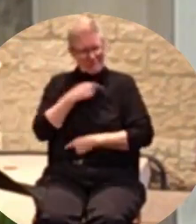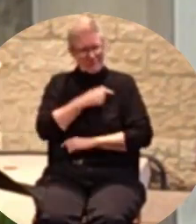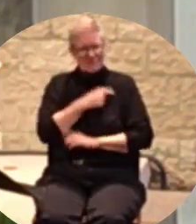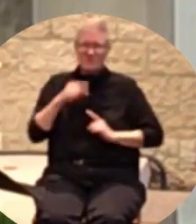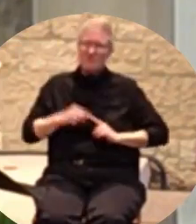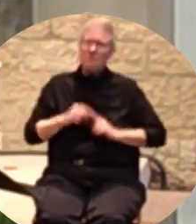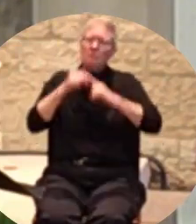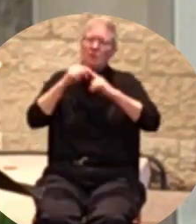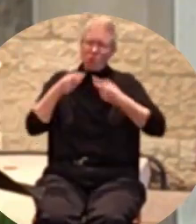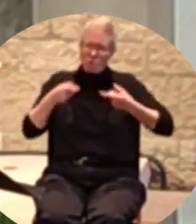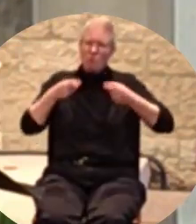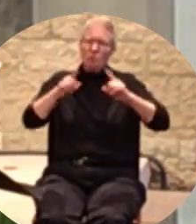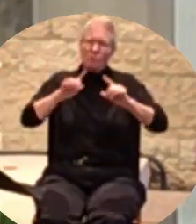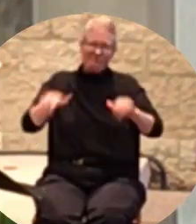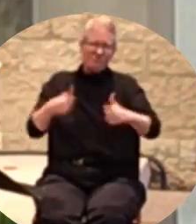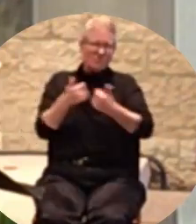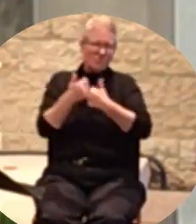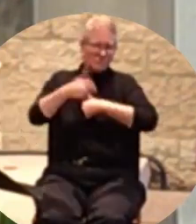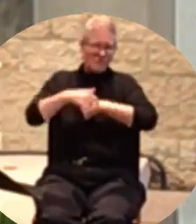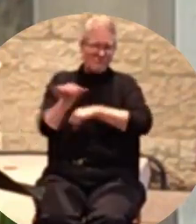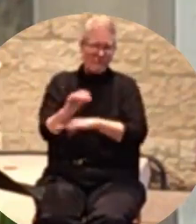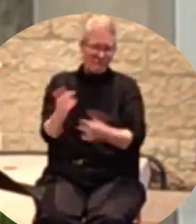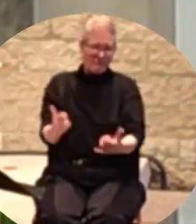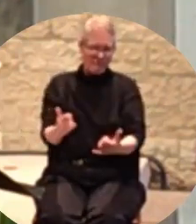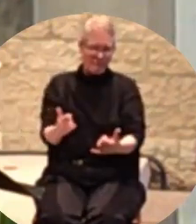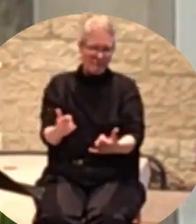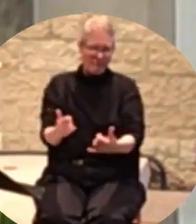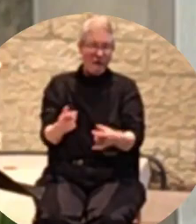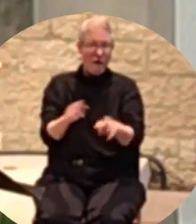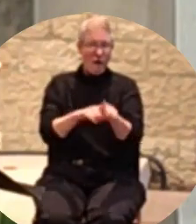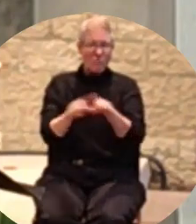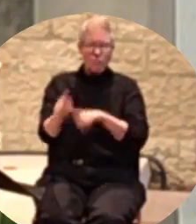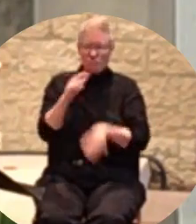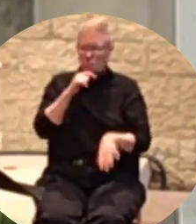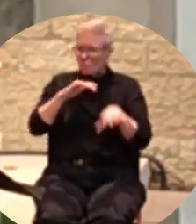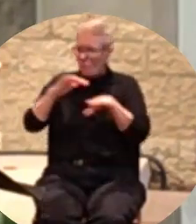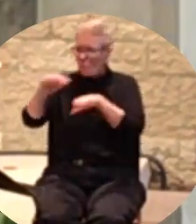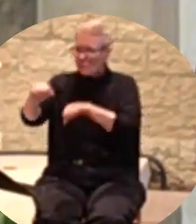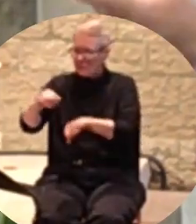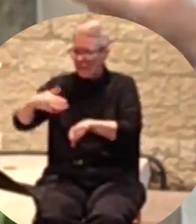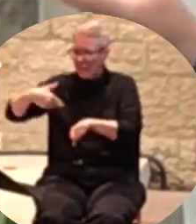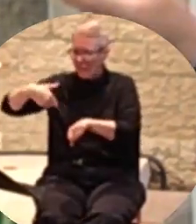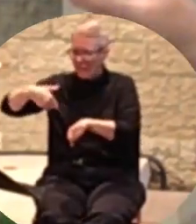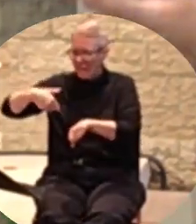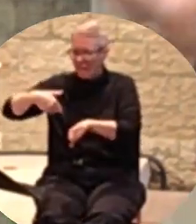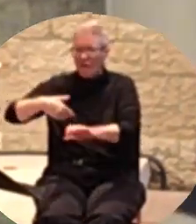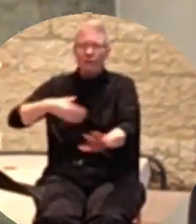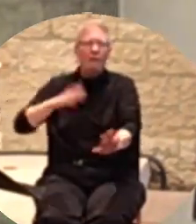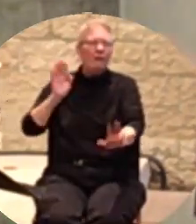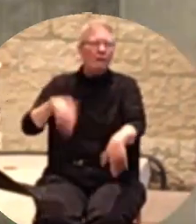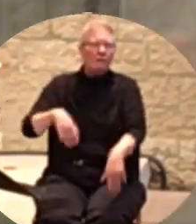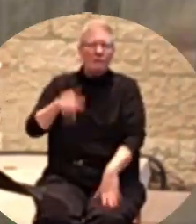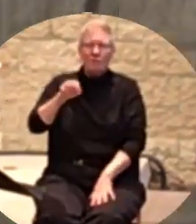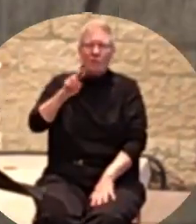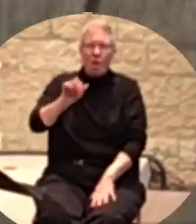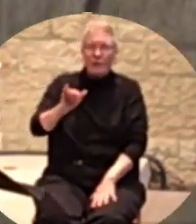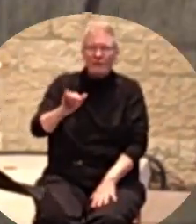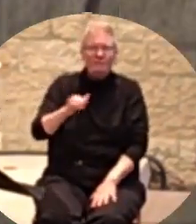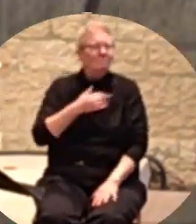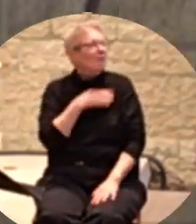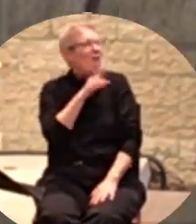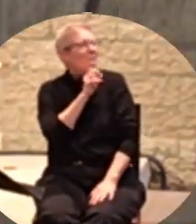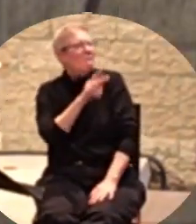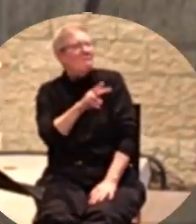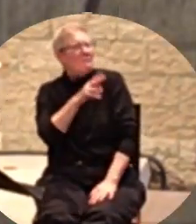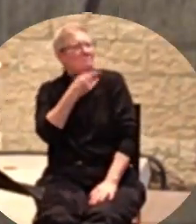this. And don't leave yet. Oh, Laurie, talk River to Pat, us. River yes, Pat. Yes.